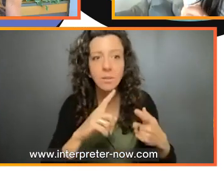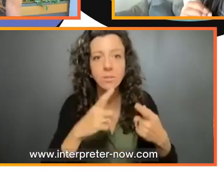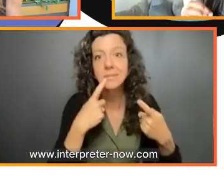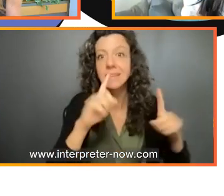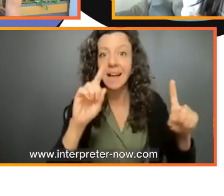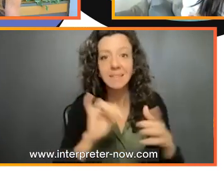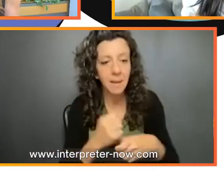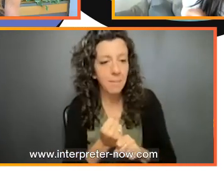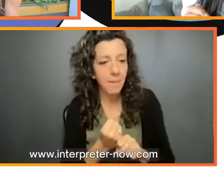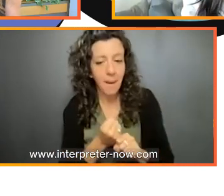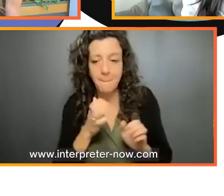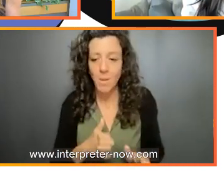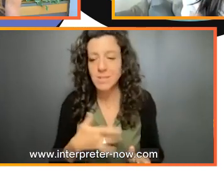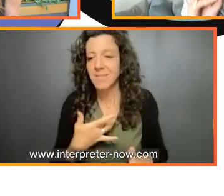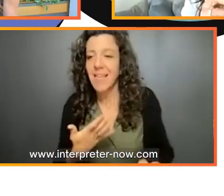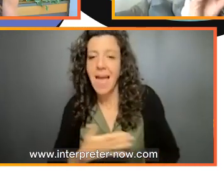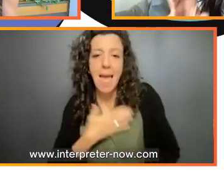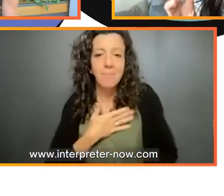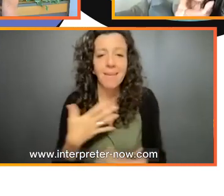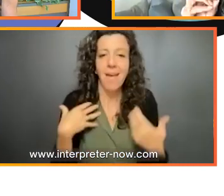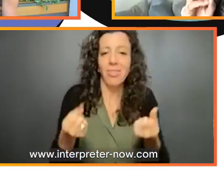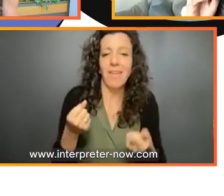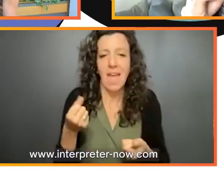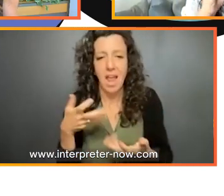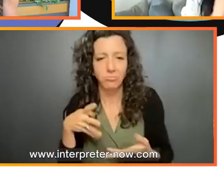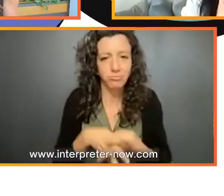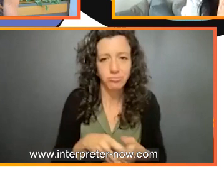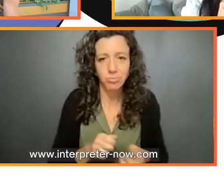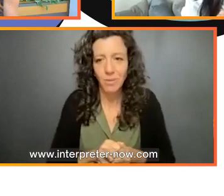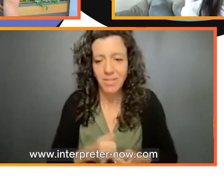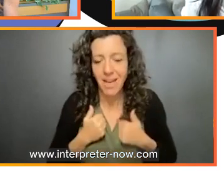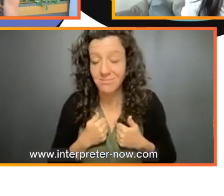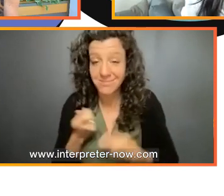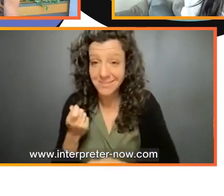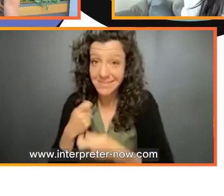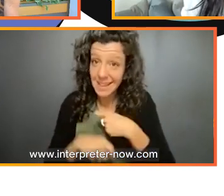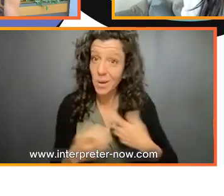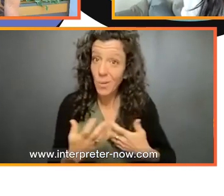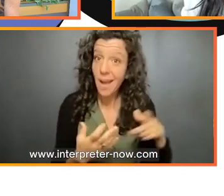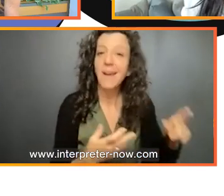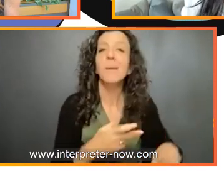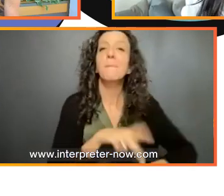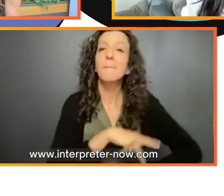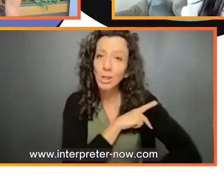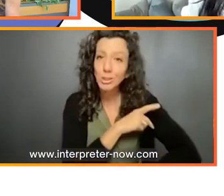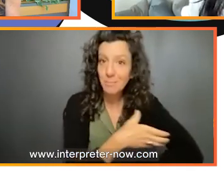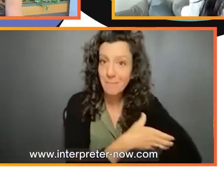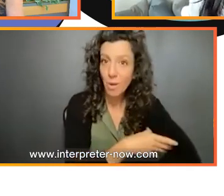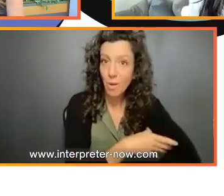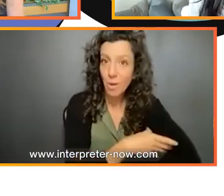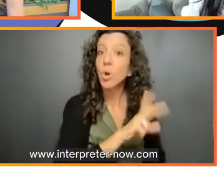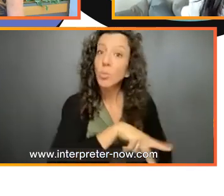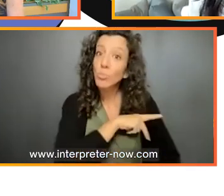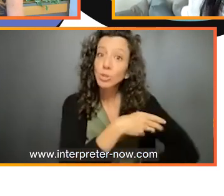to this kind of success that causes us to be happy and healthy and anchored in life. It's personal power.